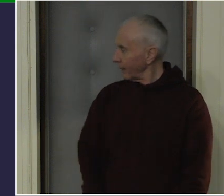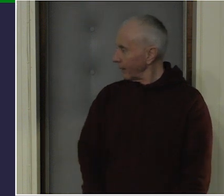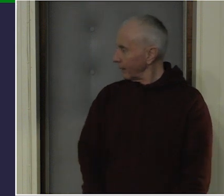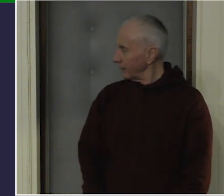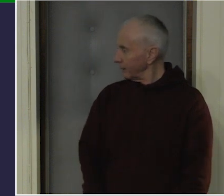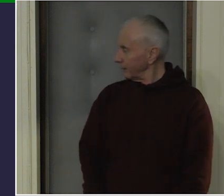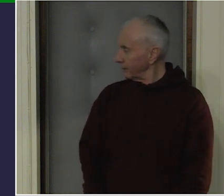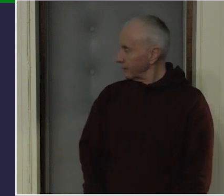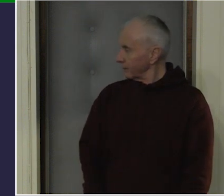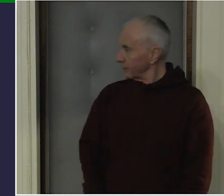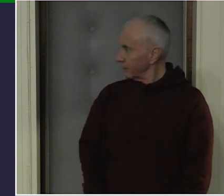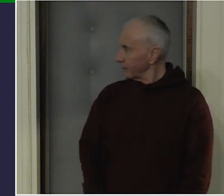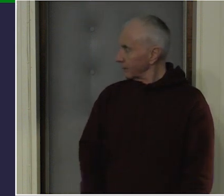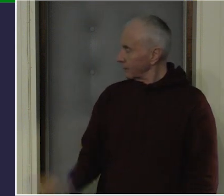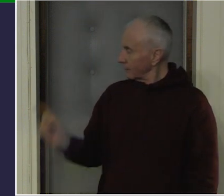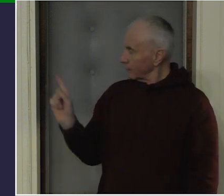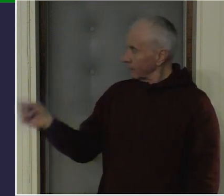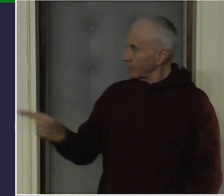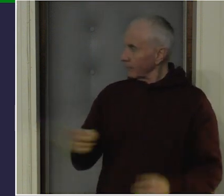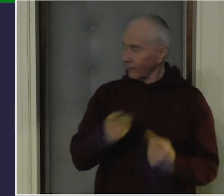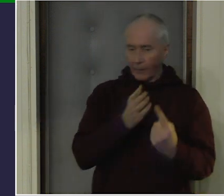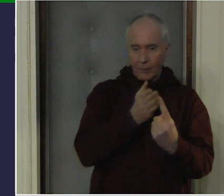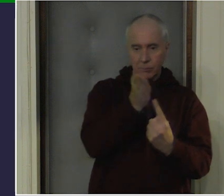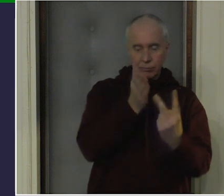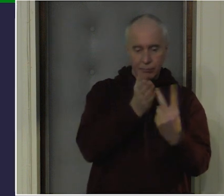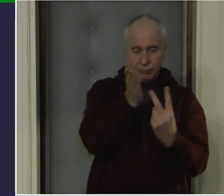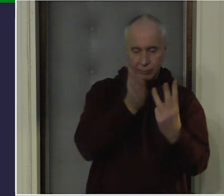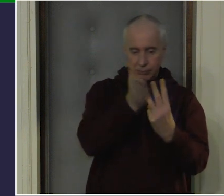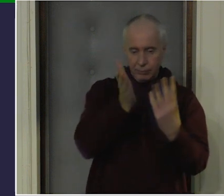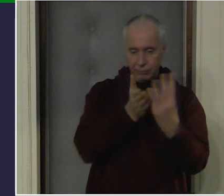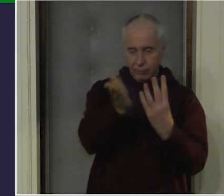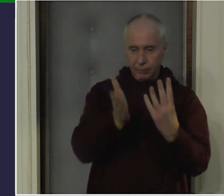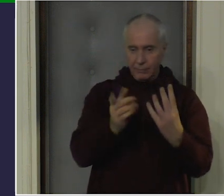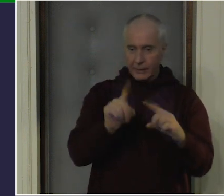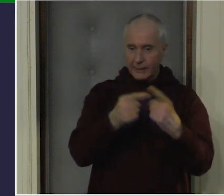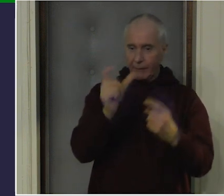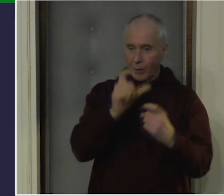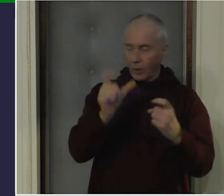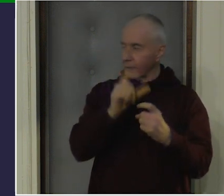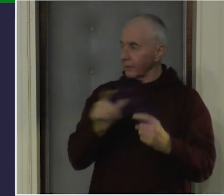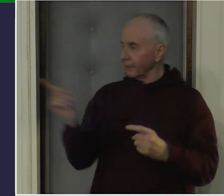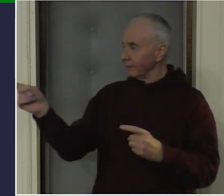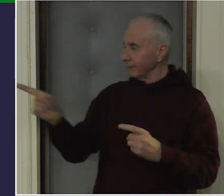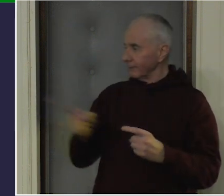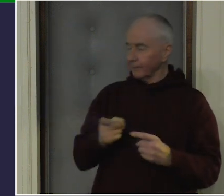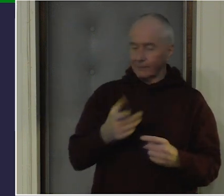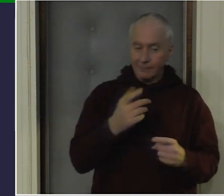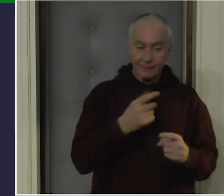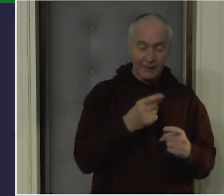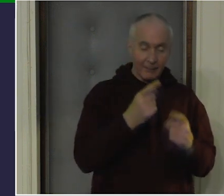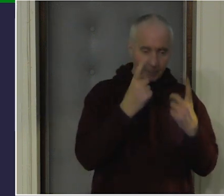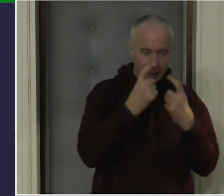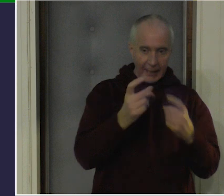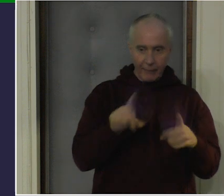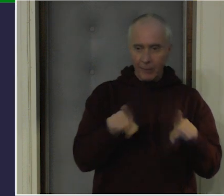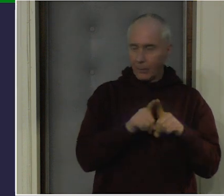There we are. That's as far as I dare take it, because when I practiced this afternoon I blew one of those. I have got a spare, but I don't want to kill two in one go. The lab